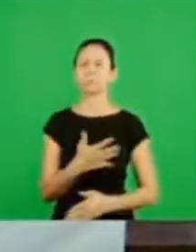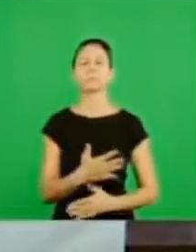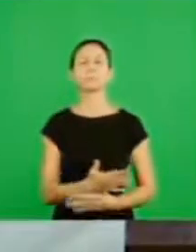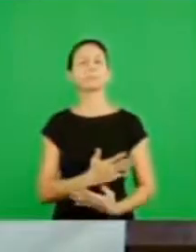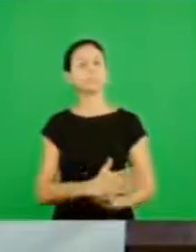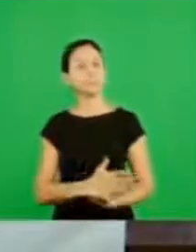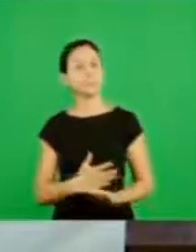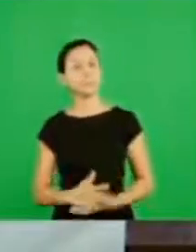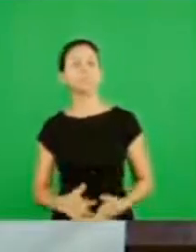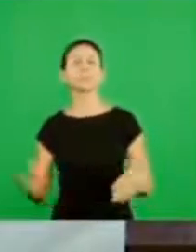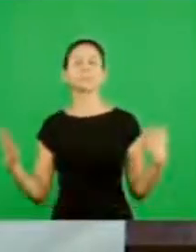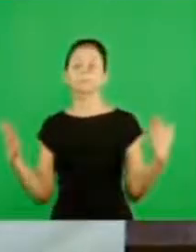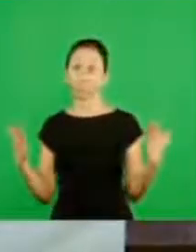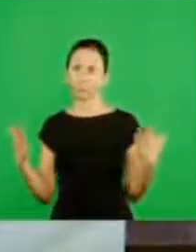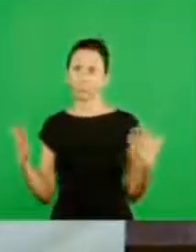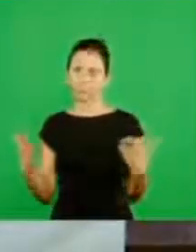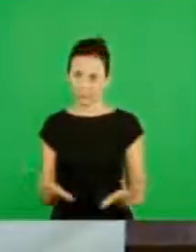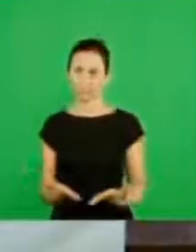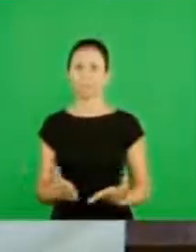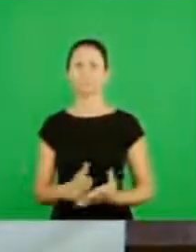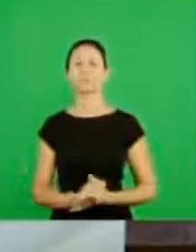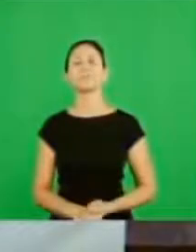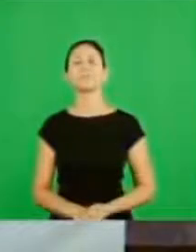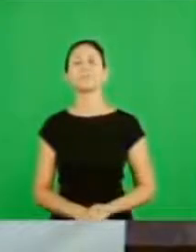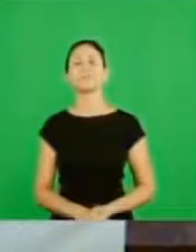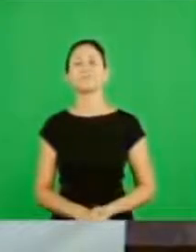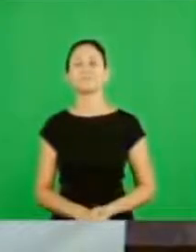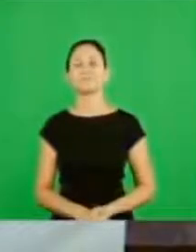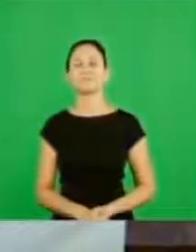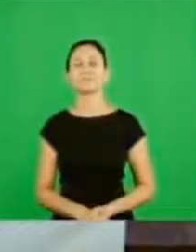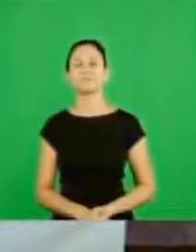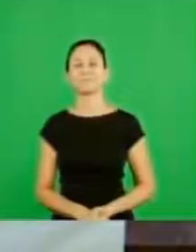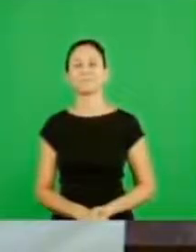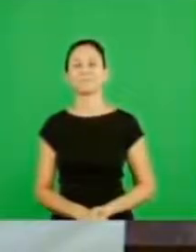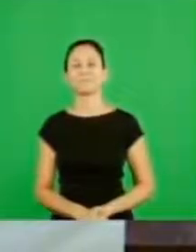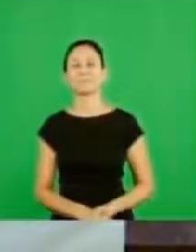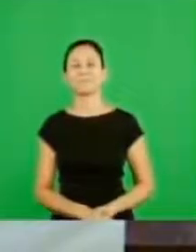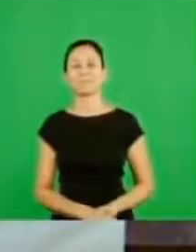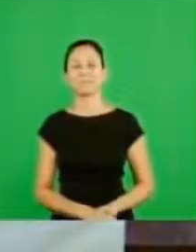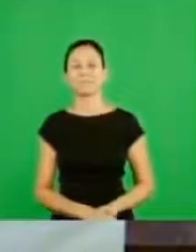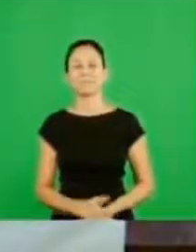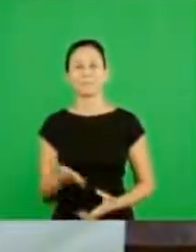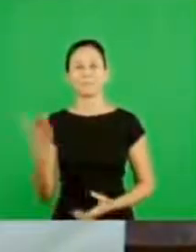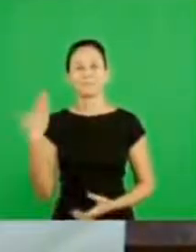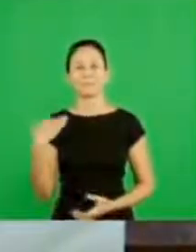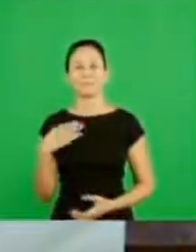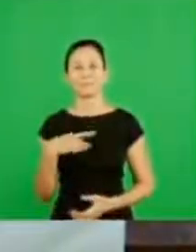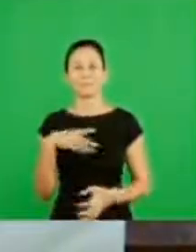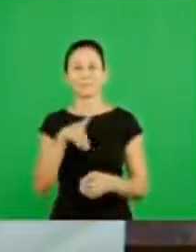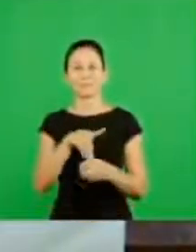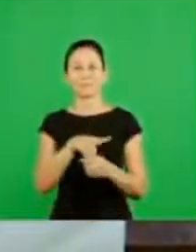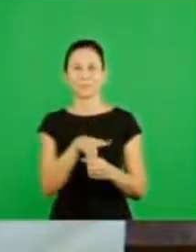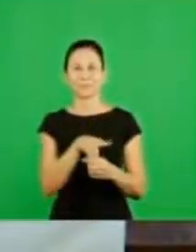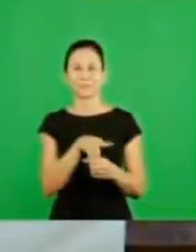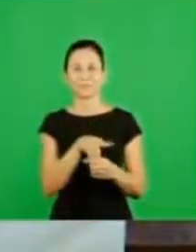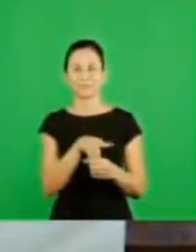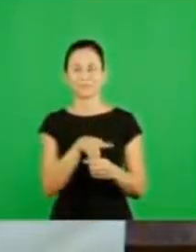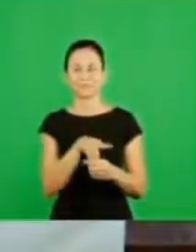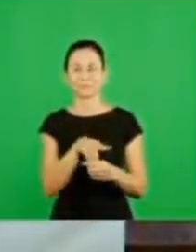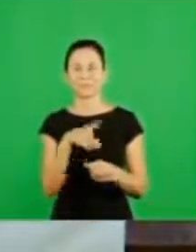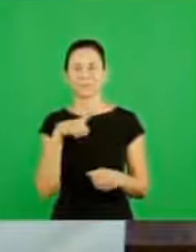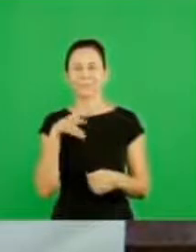interested is in a new walk. We have to walk. We have to start. And it's today. I